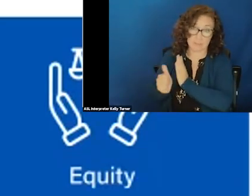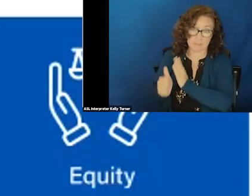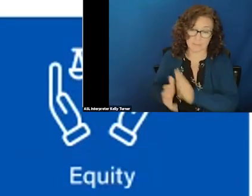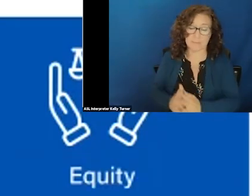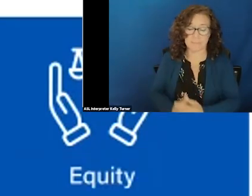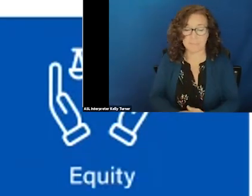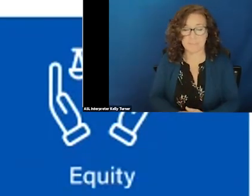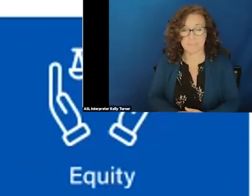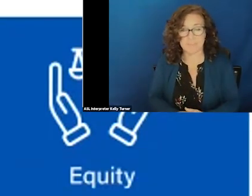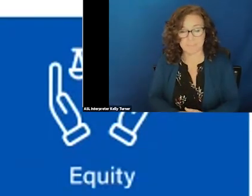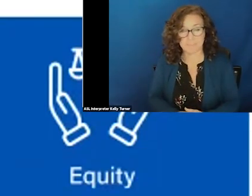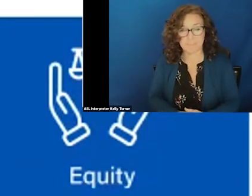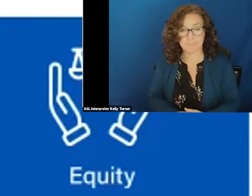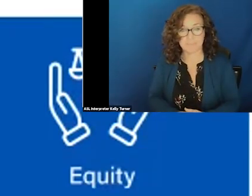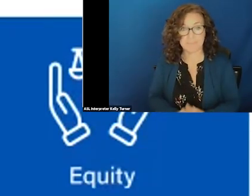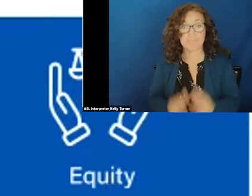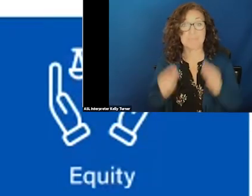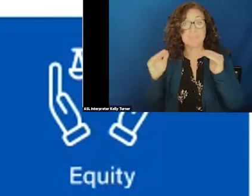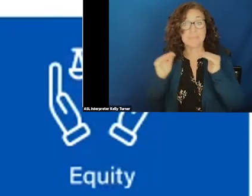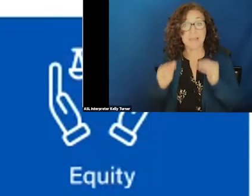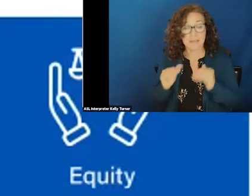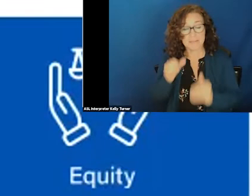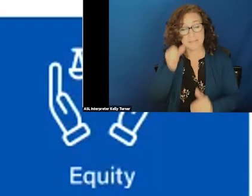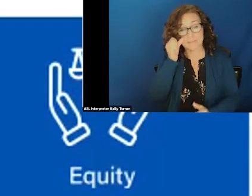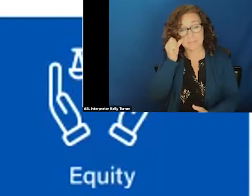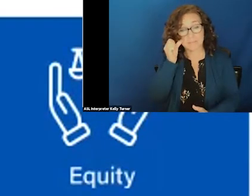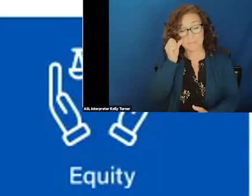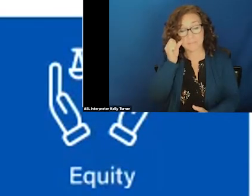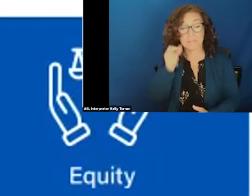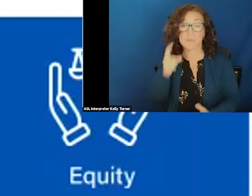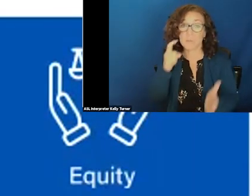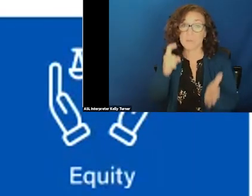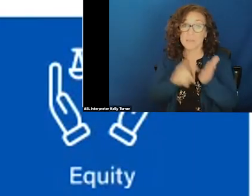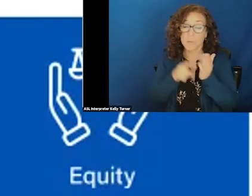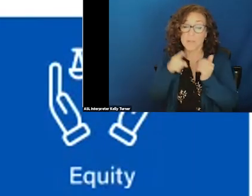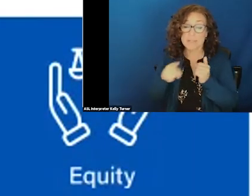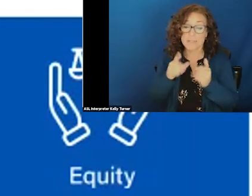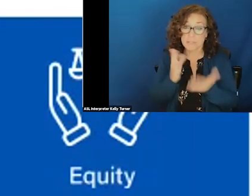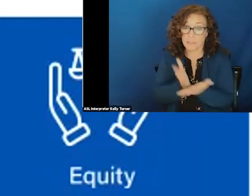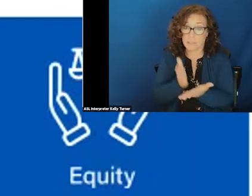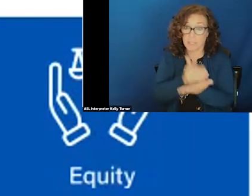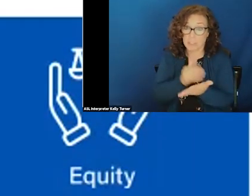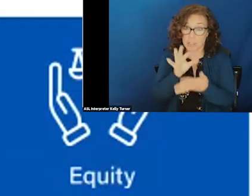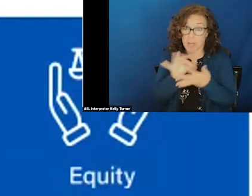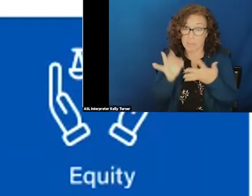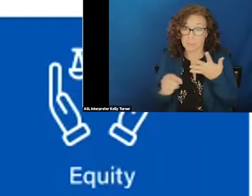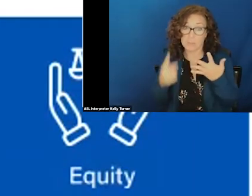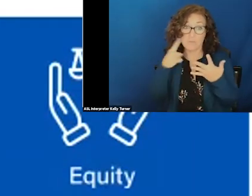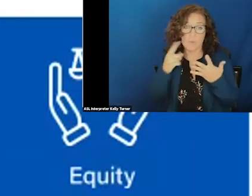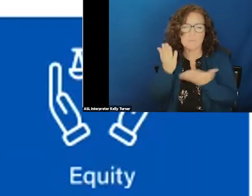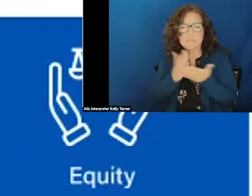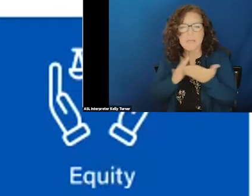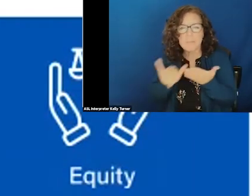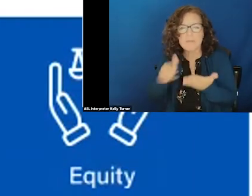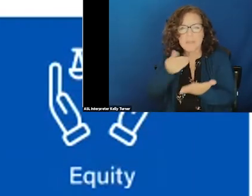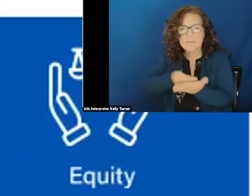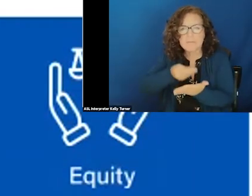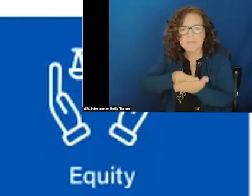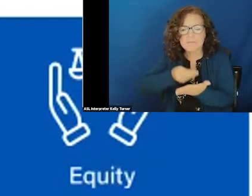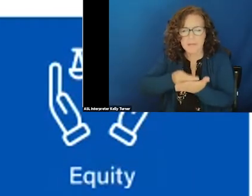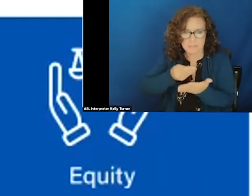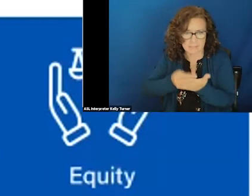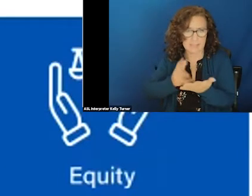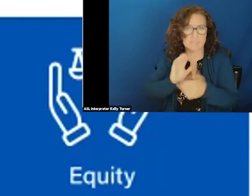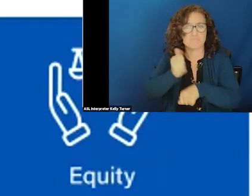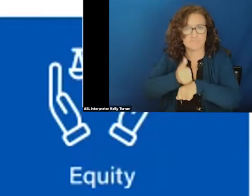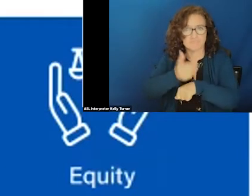that we are looking at for some of this funding are laid out here. We're still in the midst of course, doing additional outreach